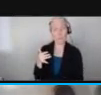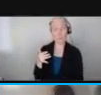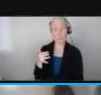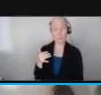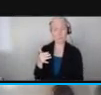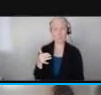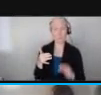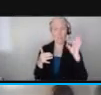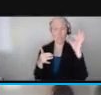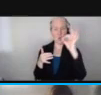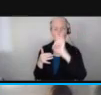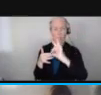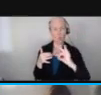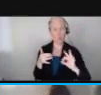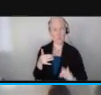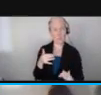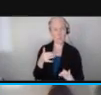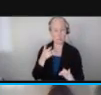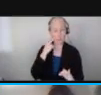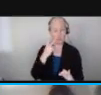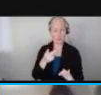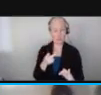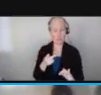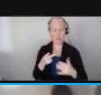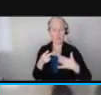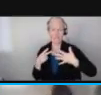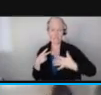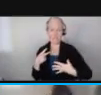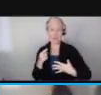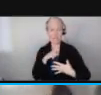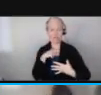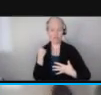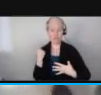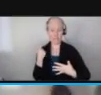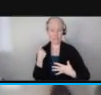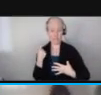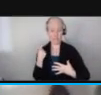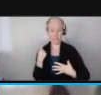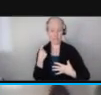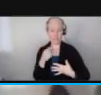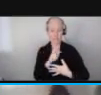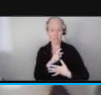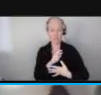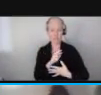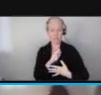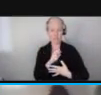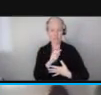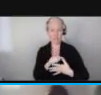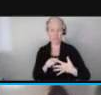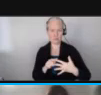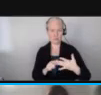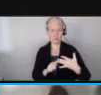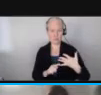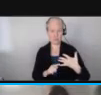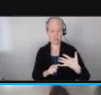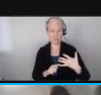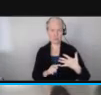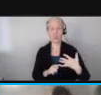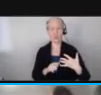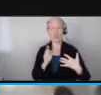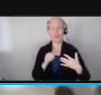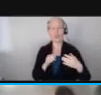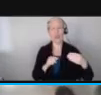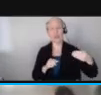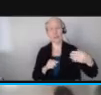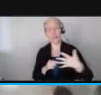nodes, you can see the 5 risks to spaceflight. You can see them pathing through some blue nodes,